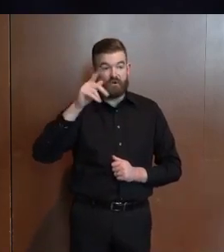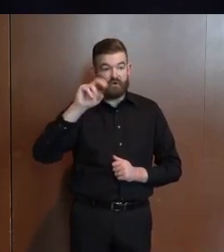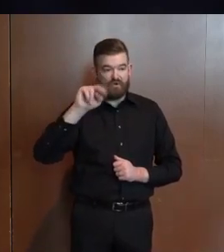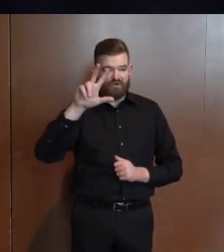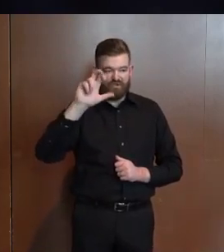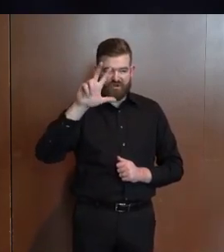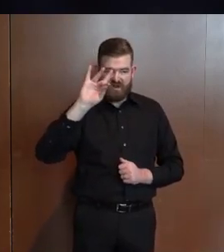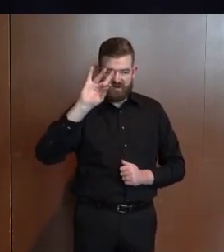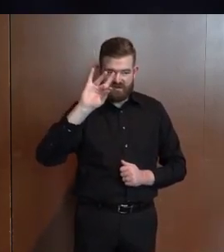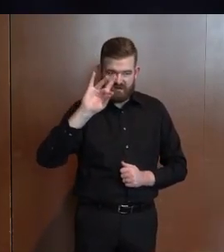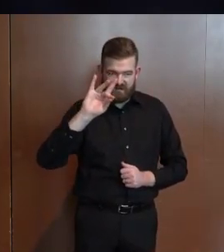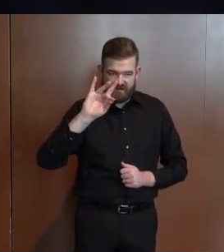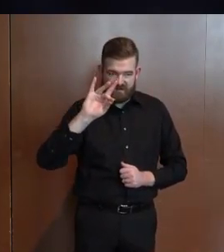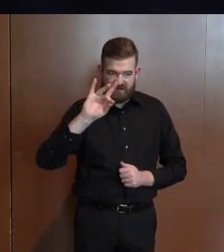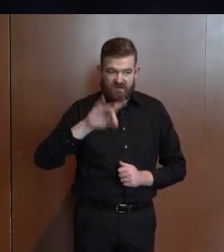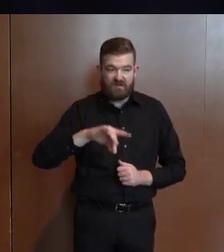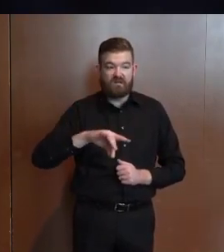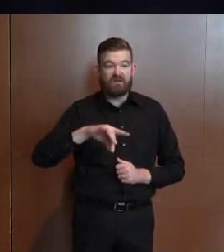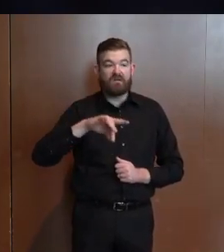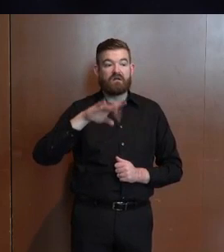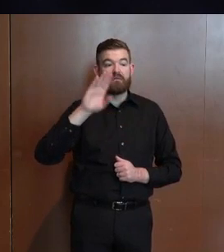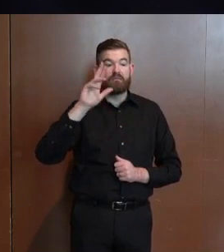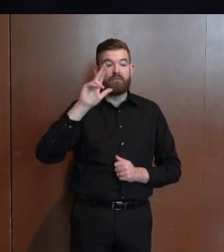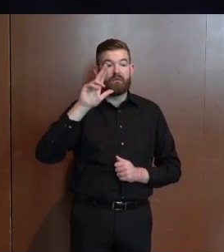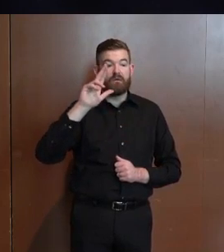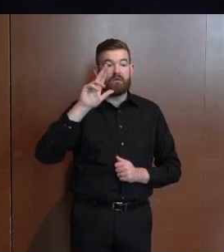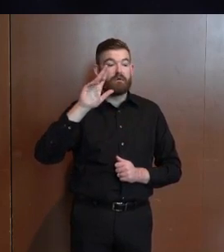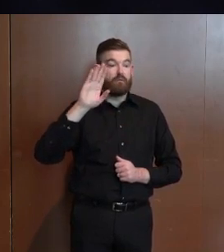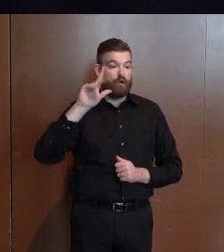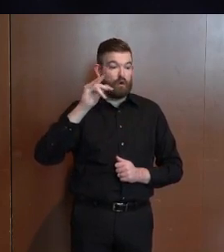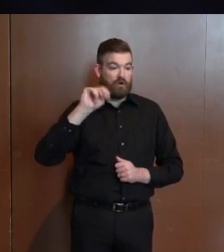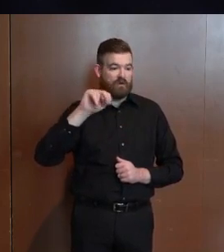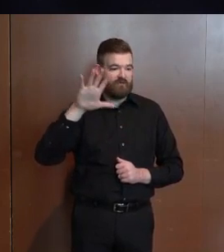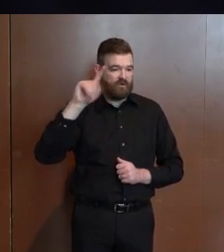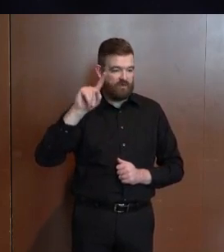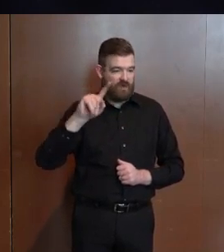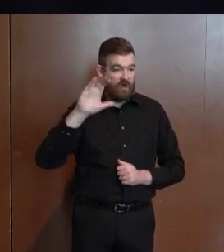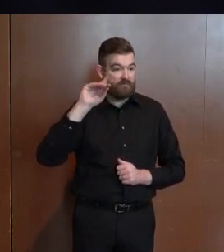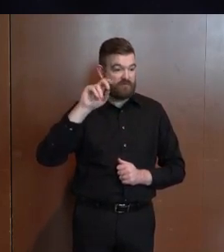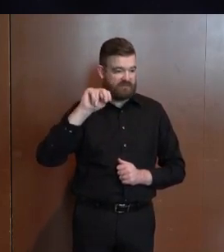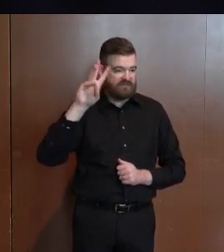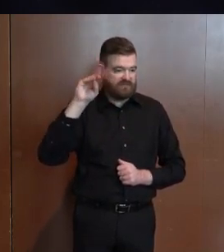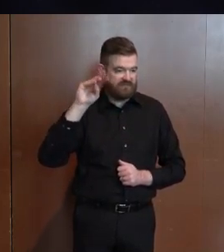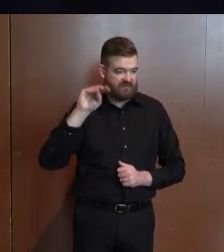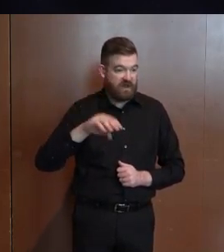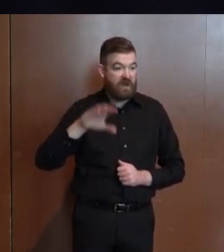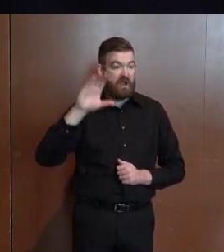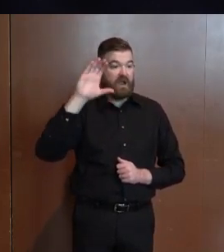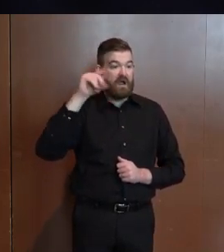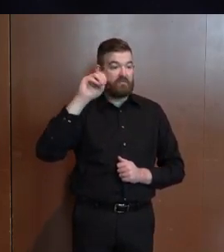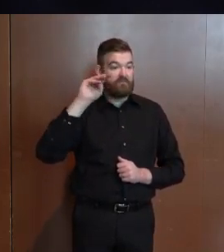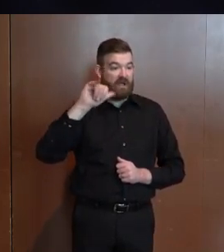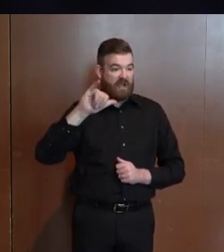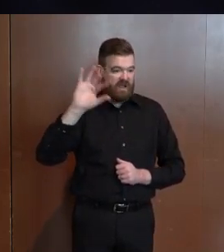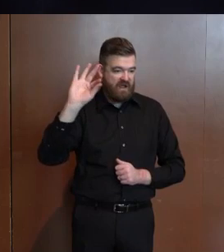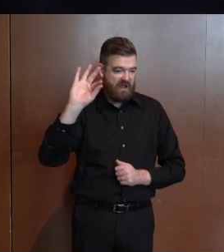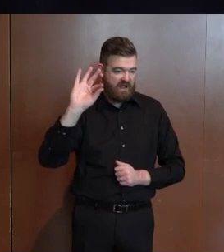338 in Bergen, 51 in Burlington, 60 in Camden, 9 in Cape